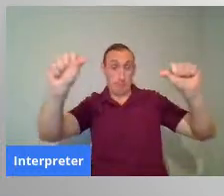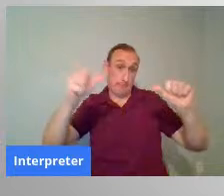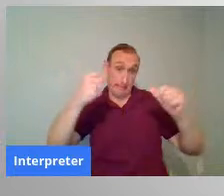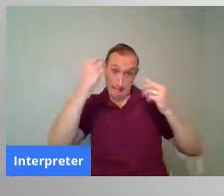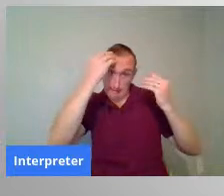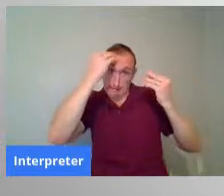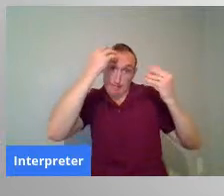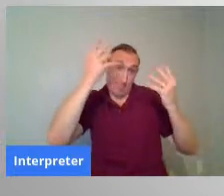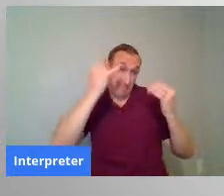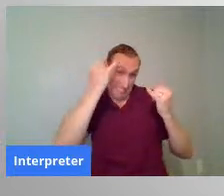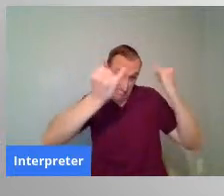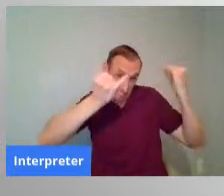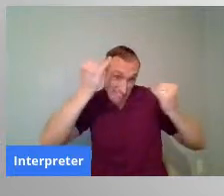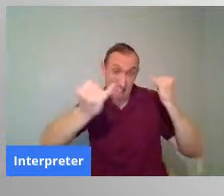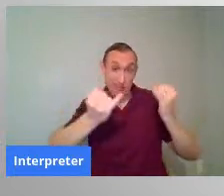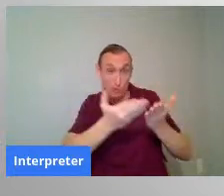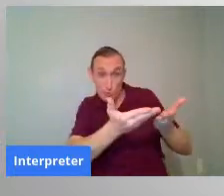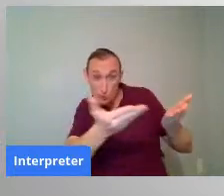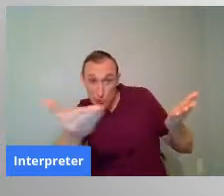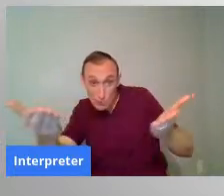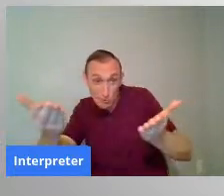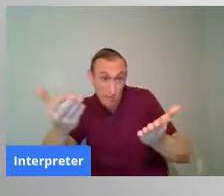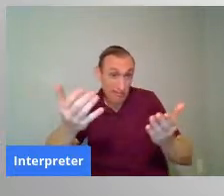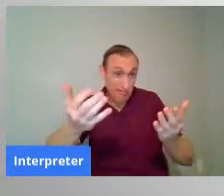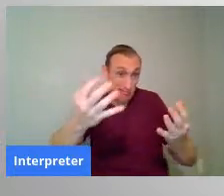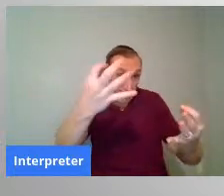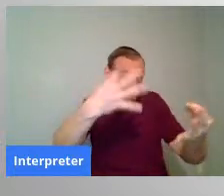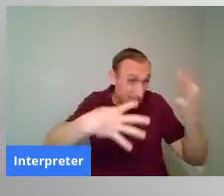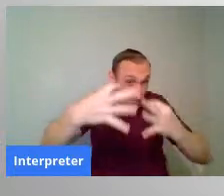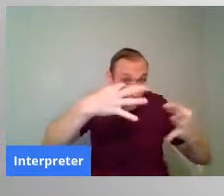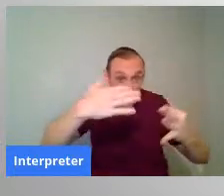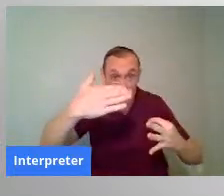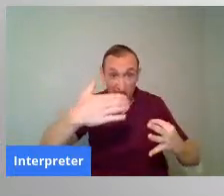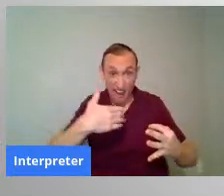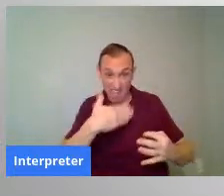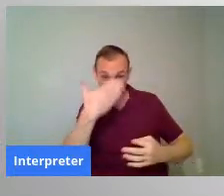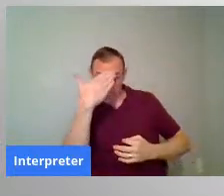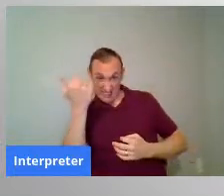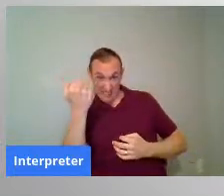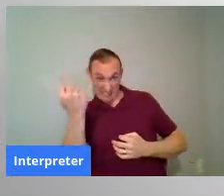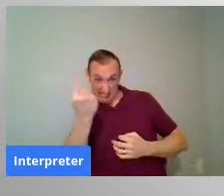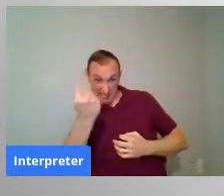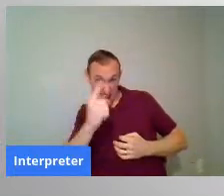Mr. Harris, Mr. Schooneman, have I left out anything?